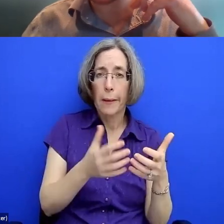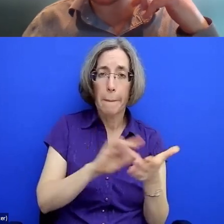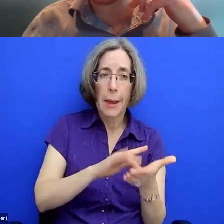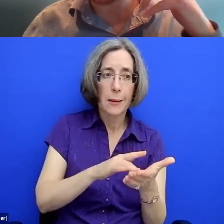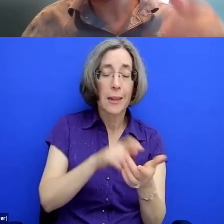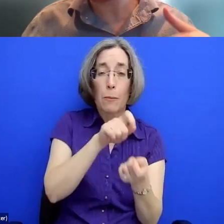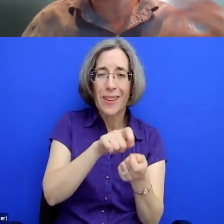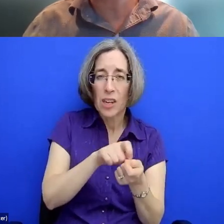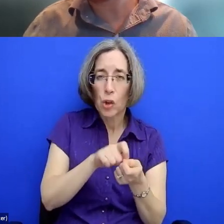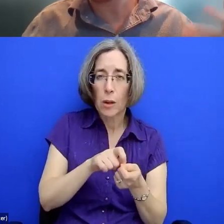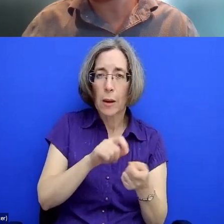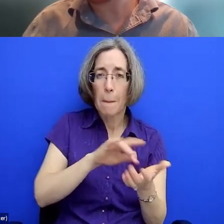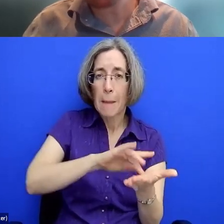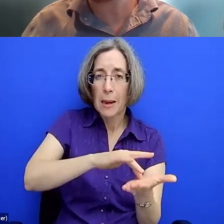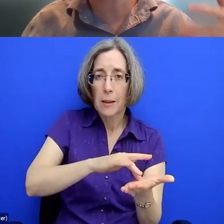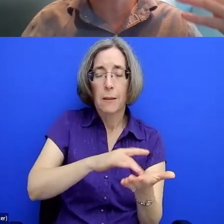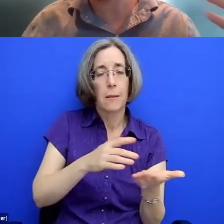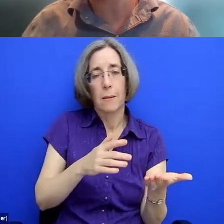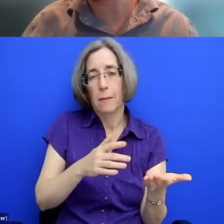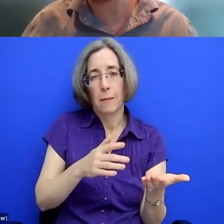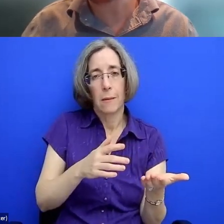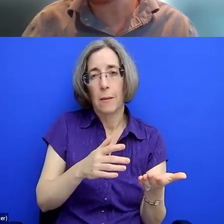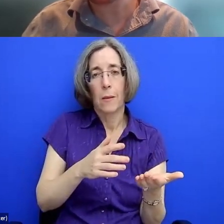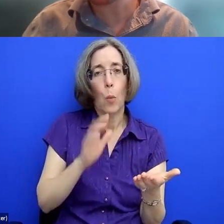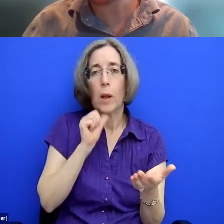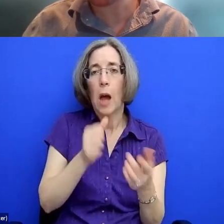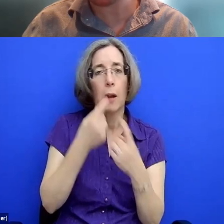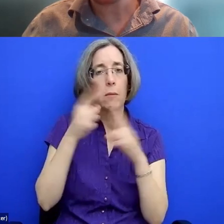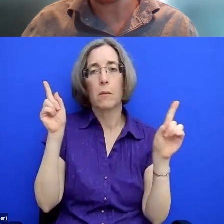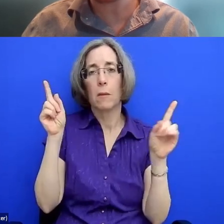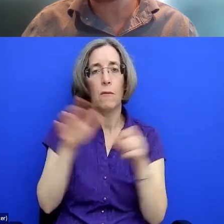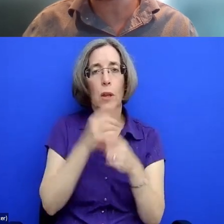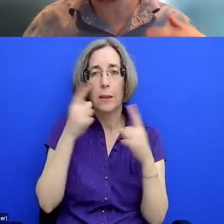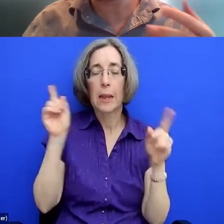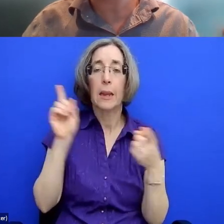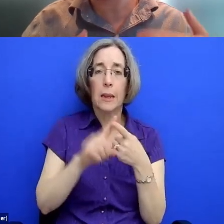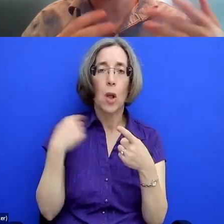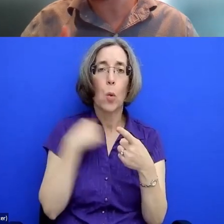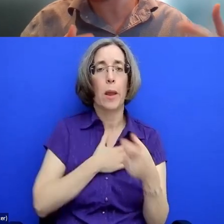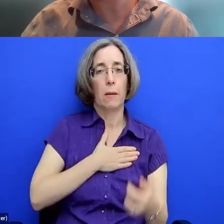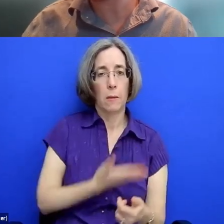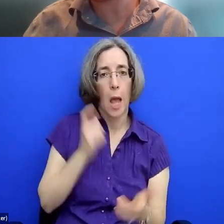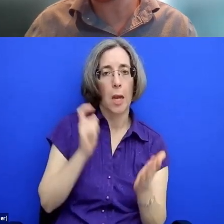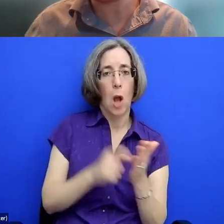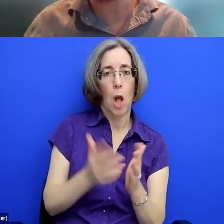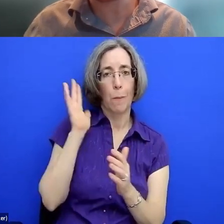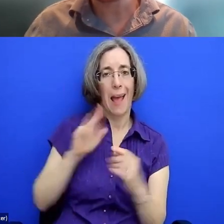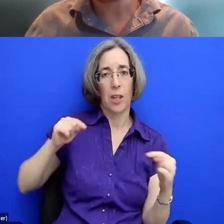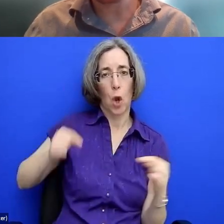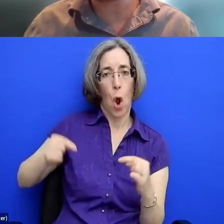be revolutionary when it acknowledges past harms. And I think we're very much doing that. I think we're developing the